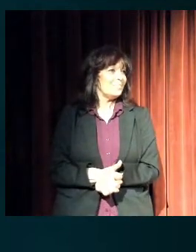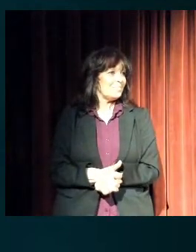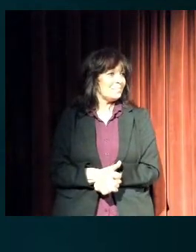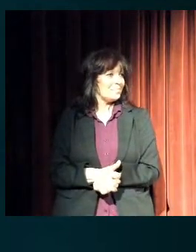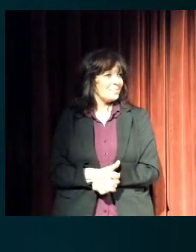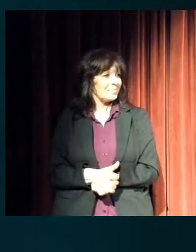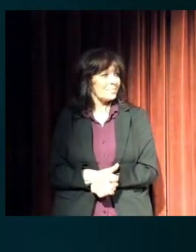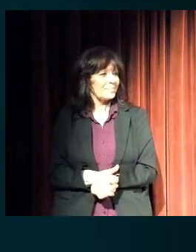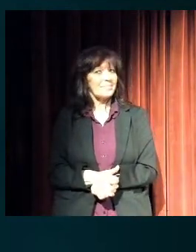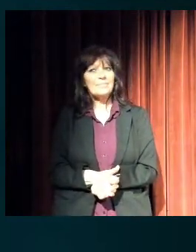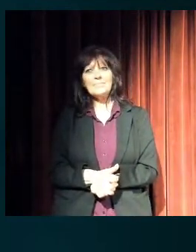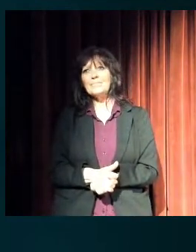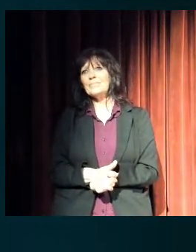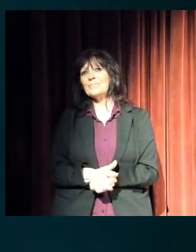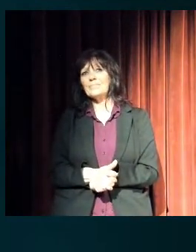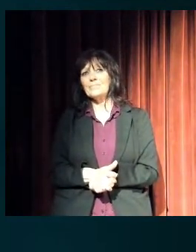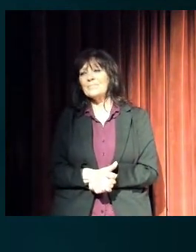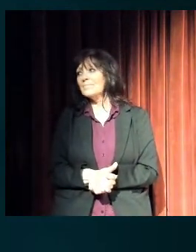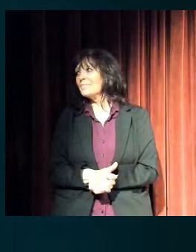Thank you.